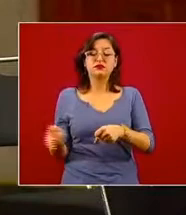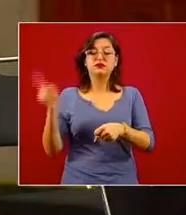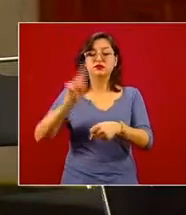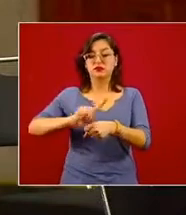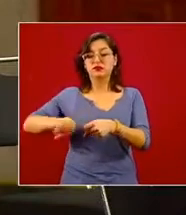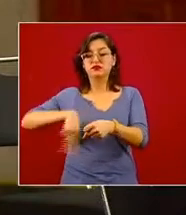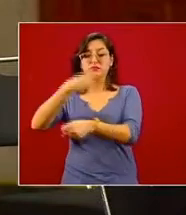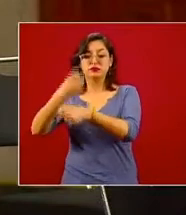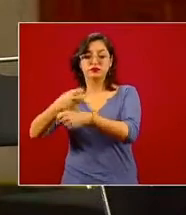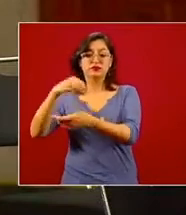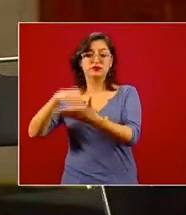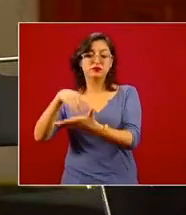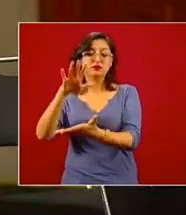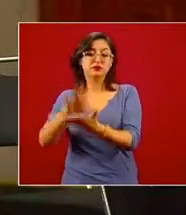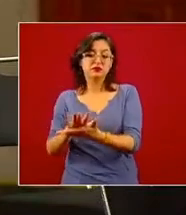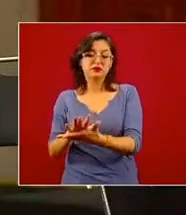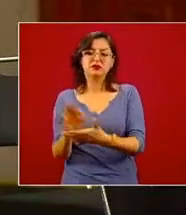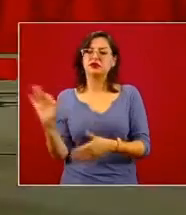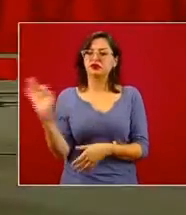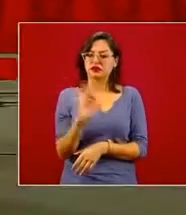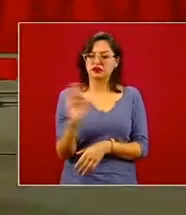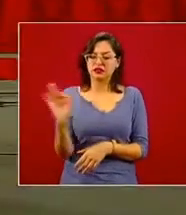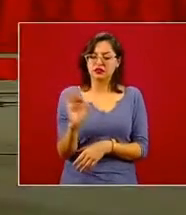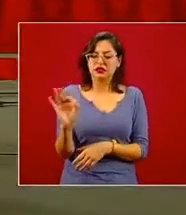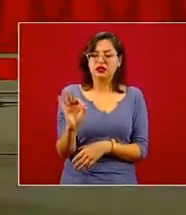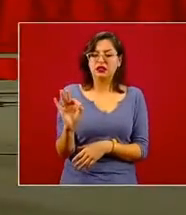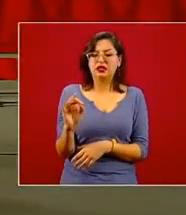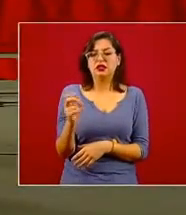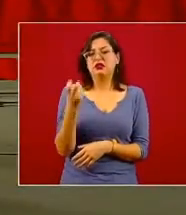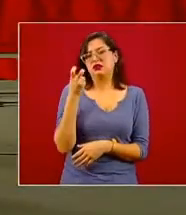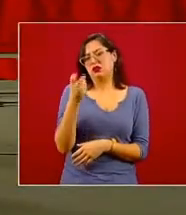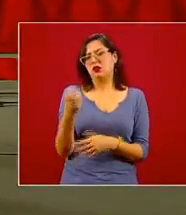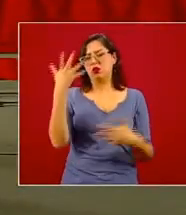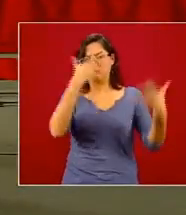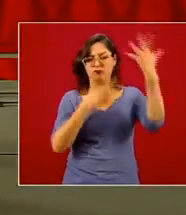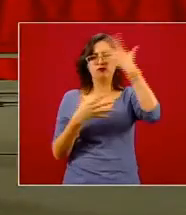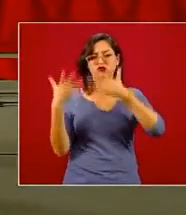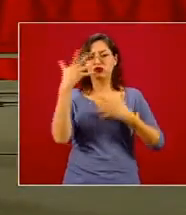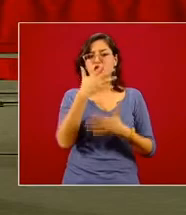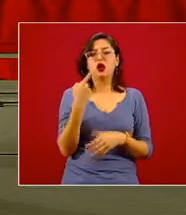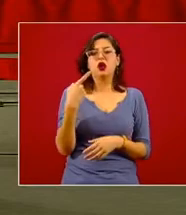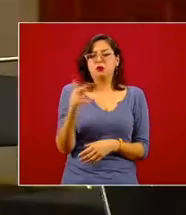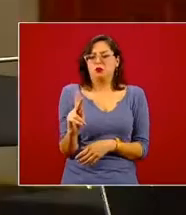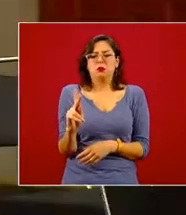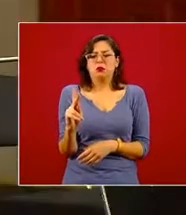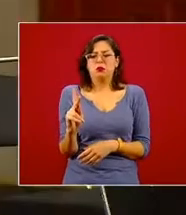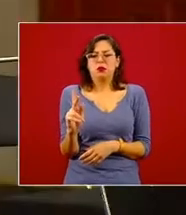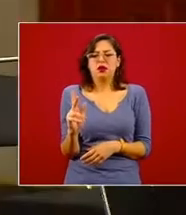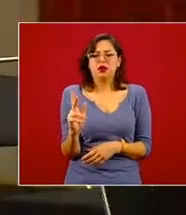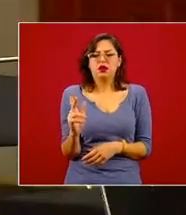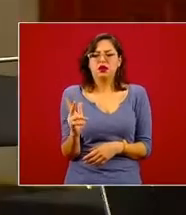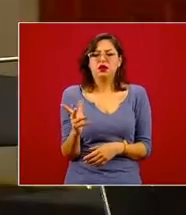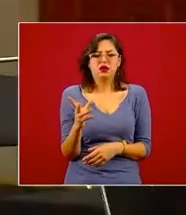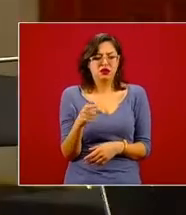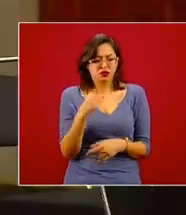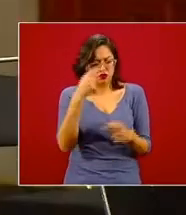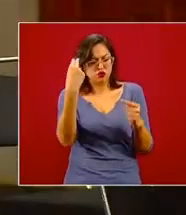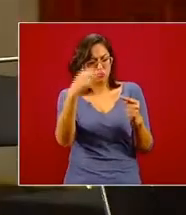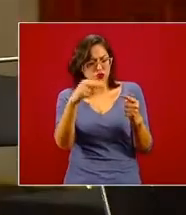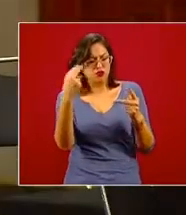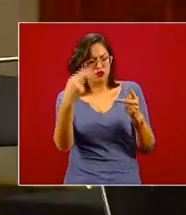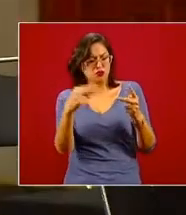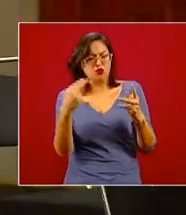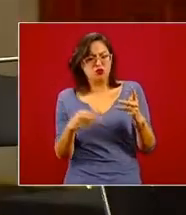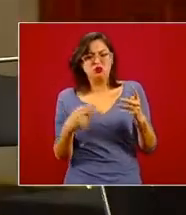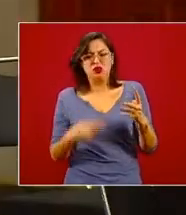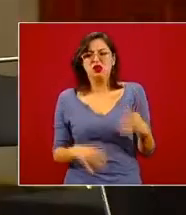registro, que unit, a lo mejor pudiera not the other sembrar way algún around. tipo In some de cases, situación. maybe Pero vamos, 20 or 15 son casos days con nombre y passed apellido. after Son